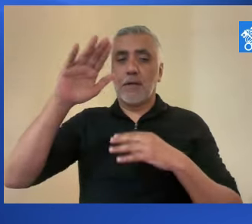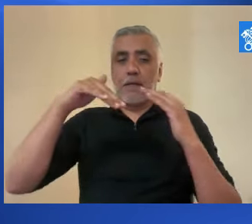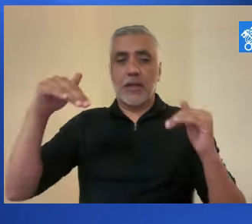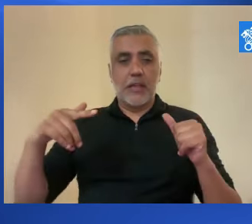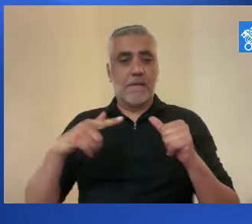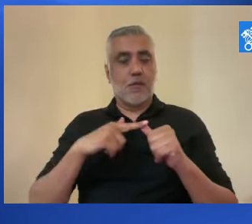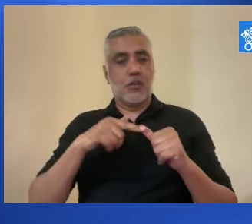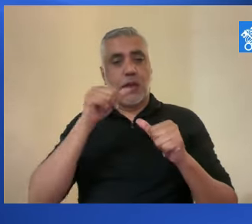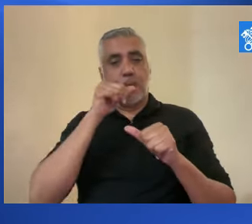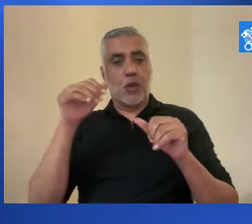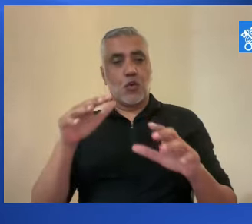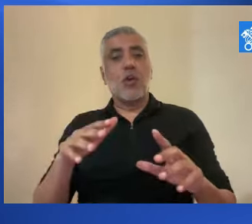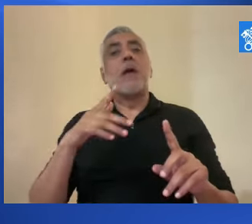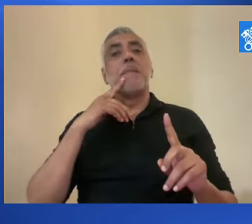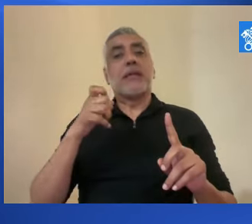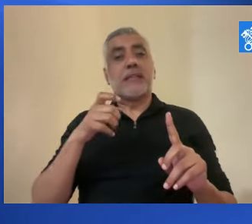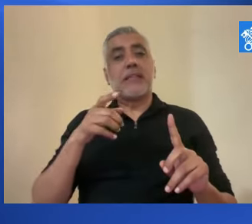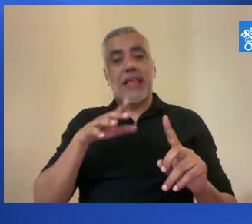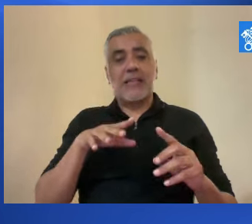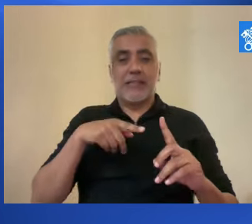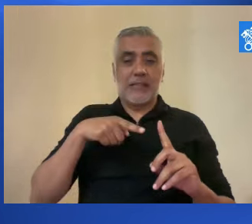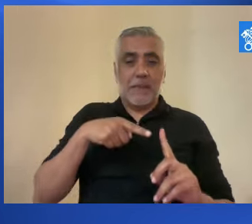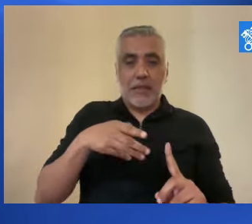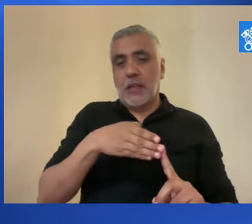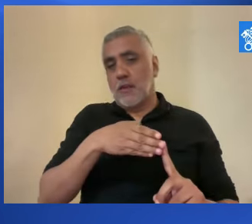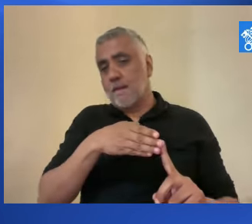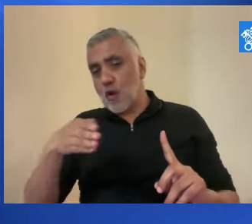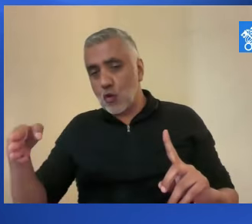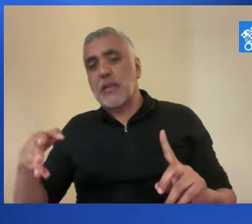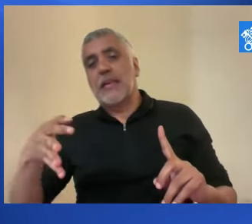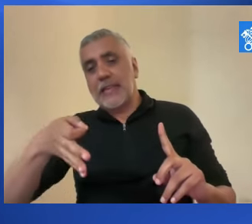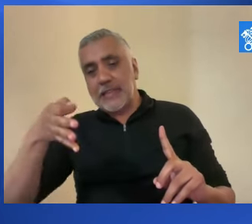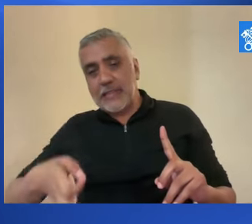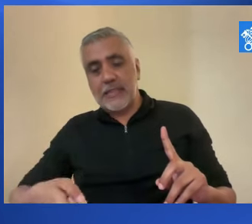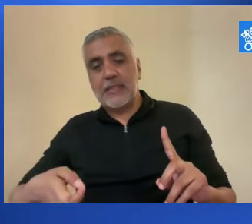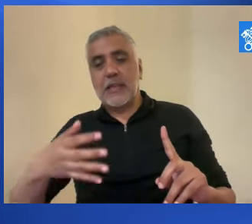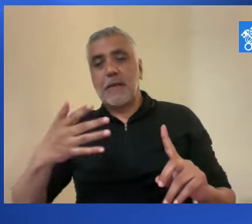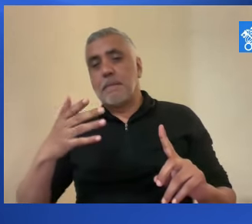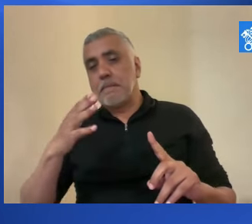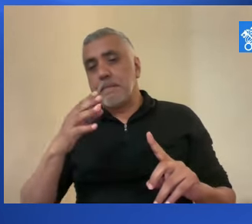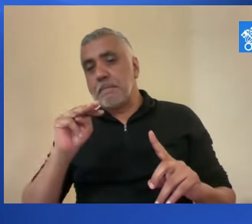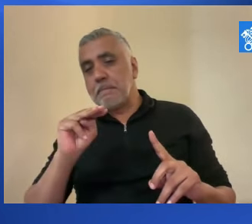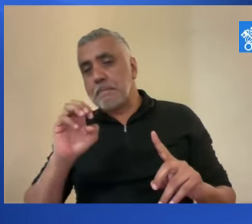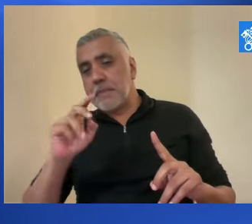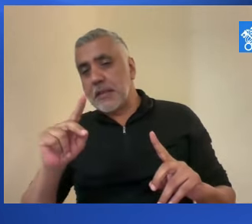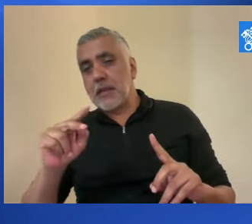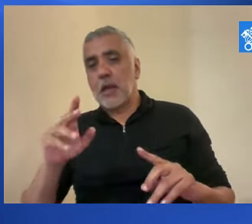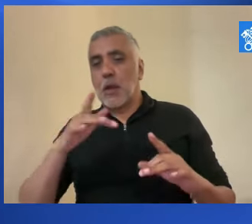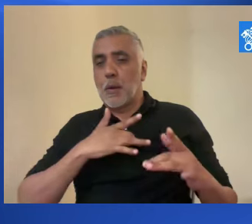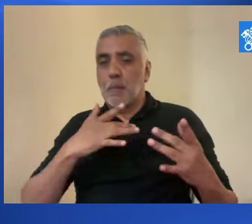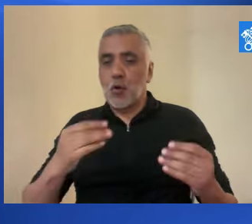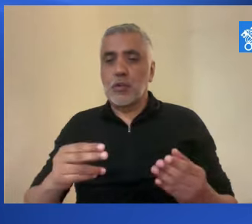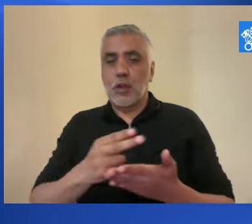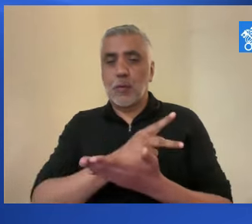follow. Indeed, meekness, mercy, and purity of heart stem from that inner sense of